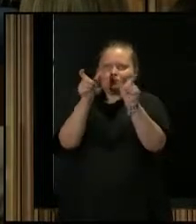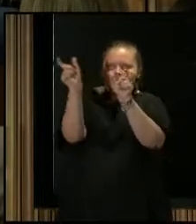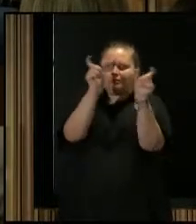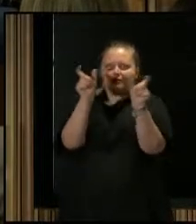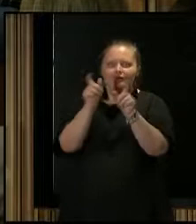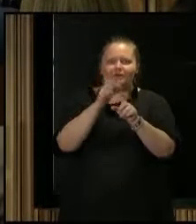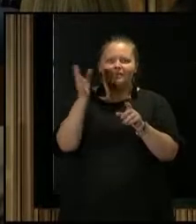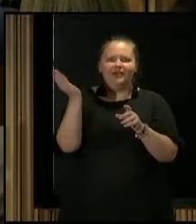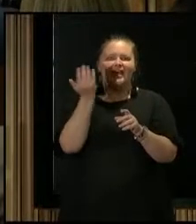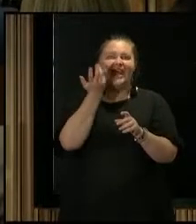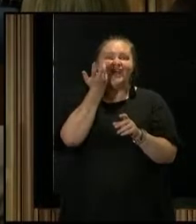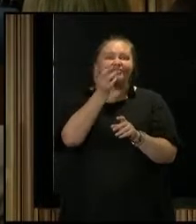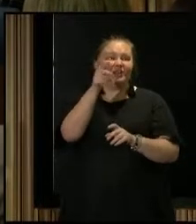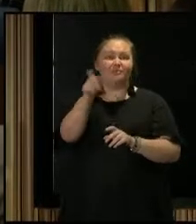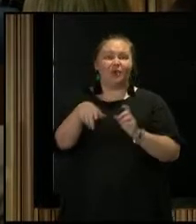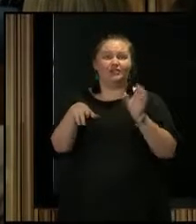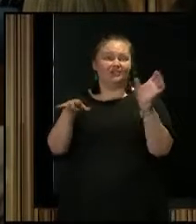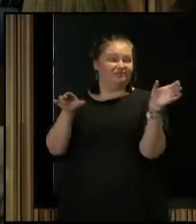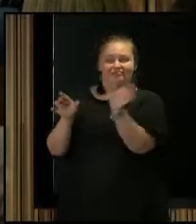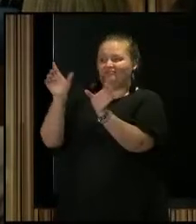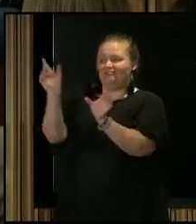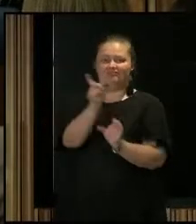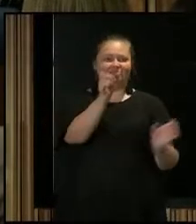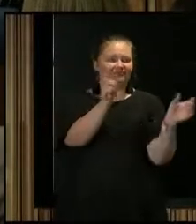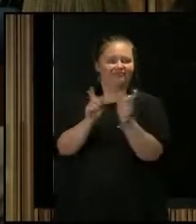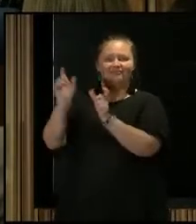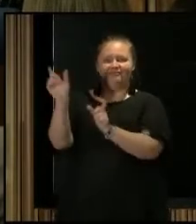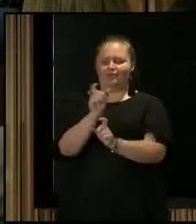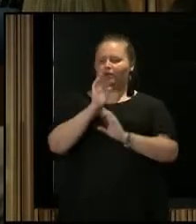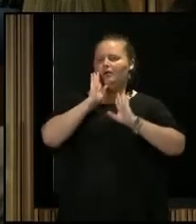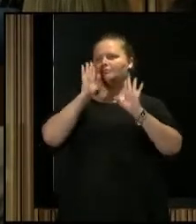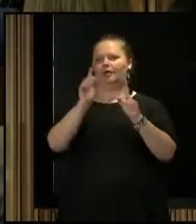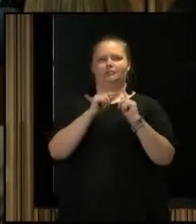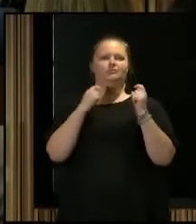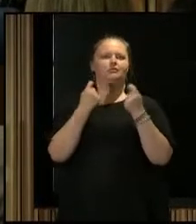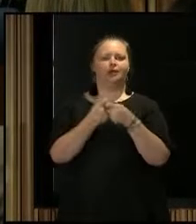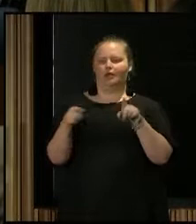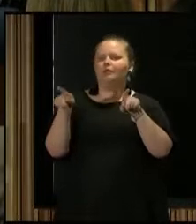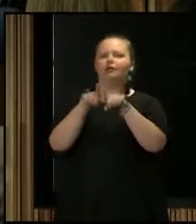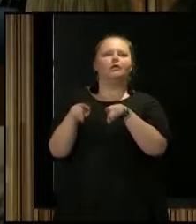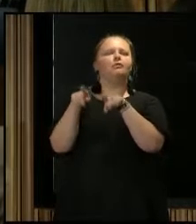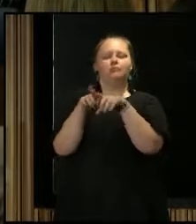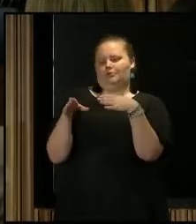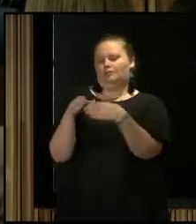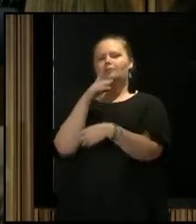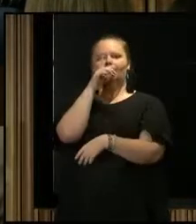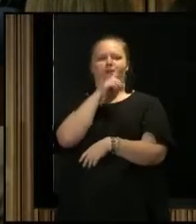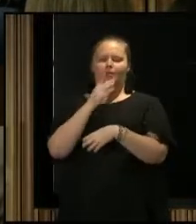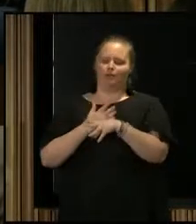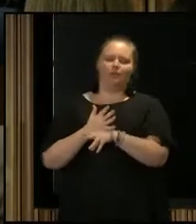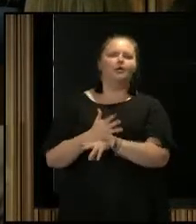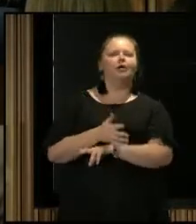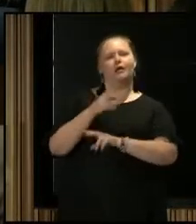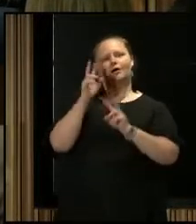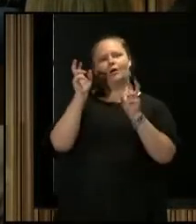person together. I mean, I'm so proud of the team of people that we have. Like, we've had the same people all the way through, and we've really, we call ourselves a